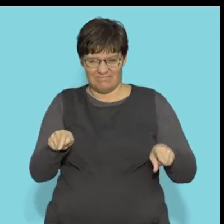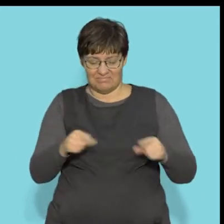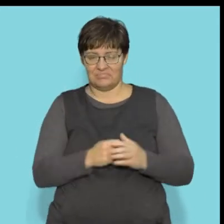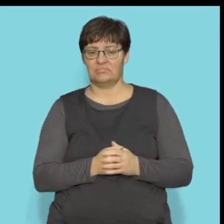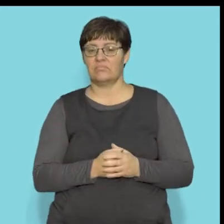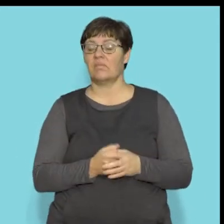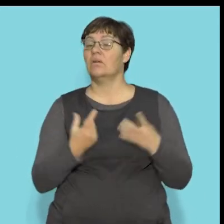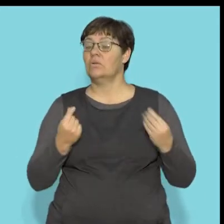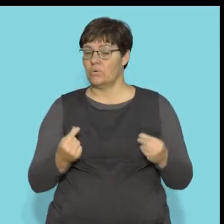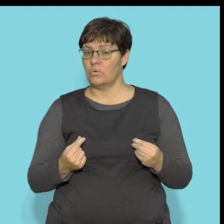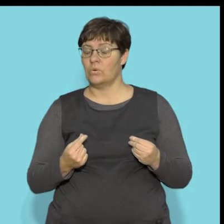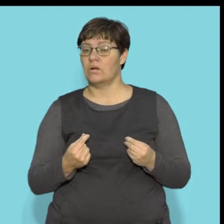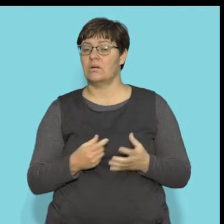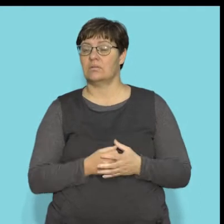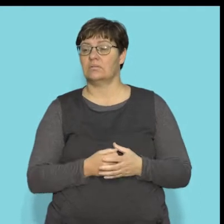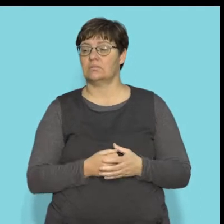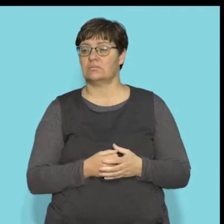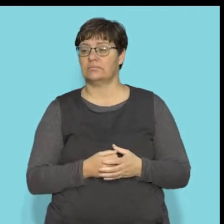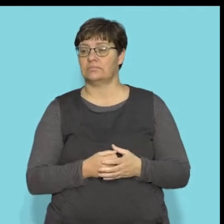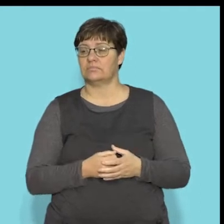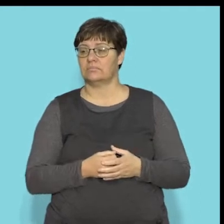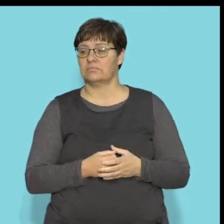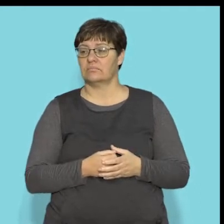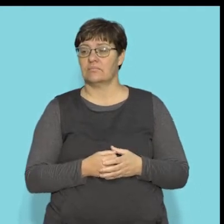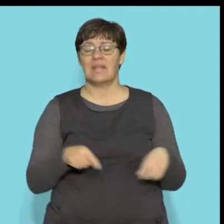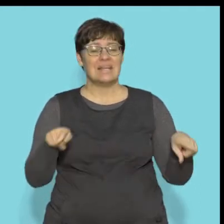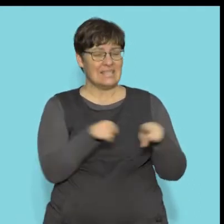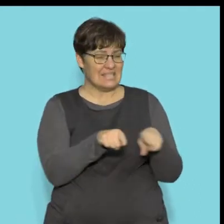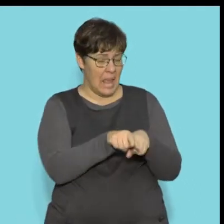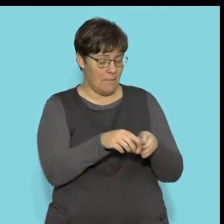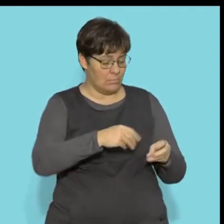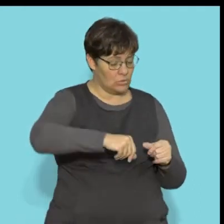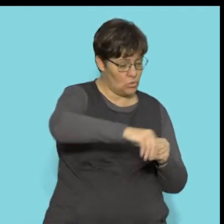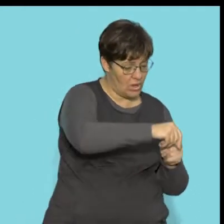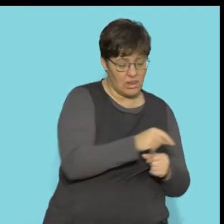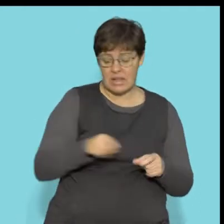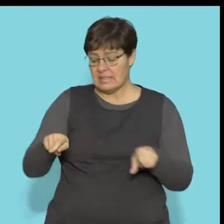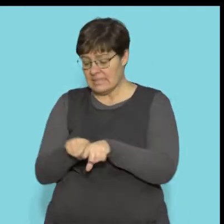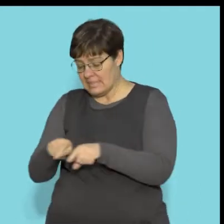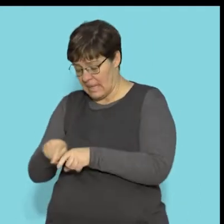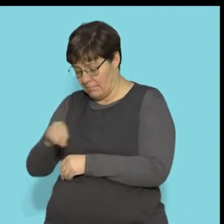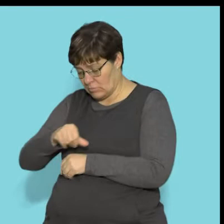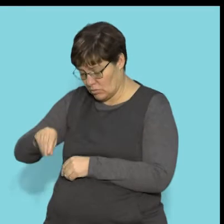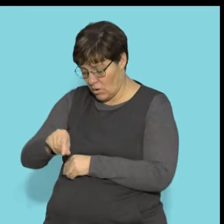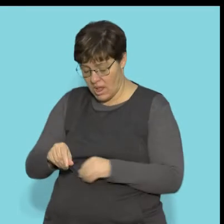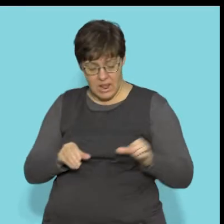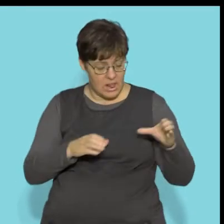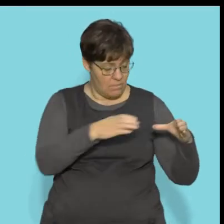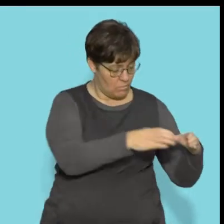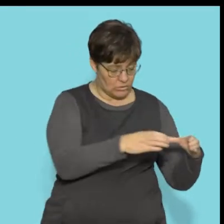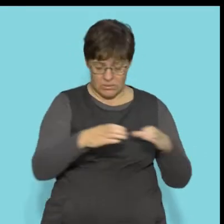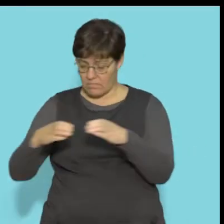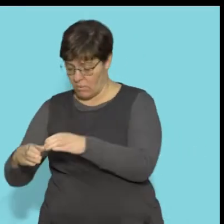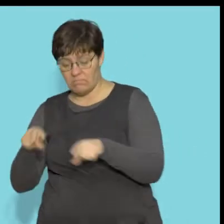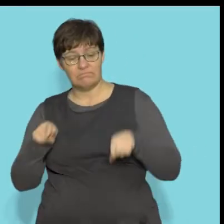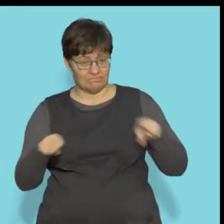She placed the same amounts of identical soil in two identical pots, and she labeled